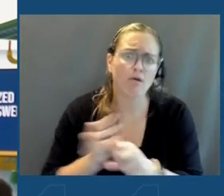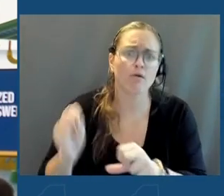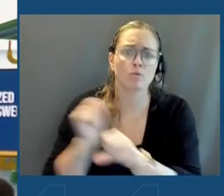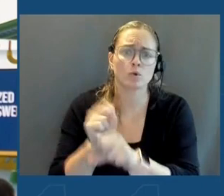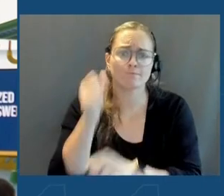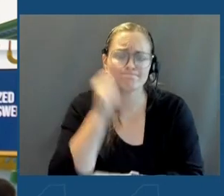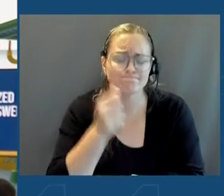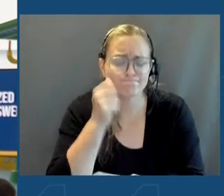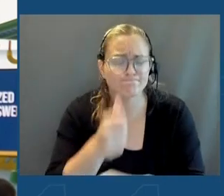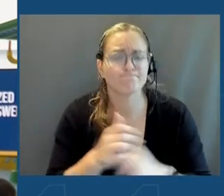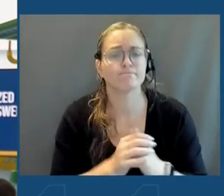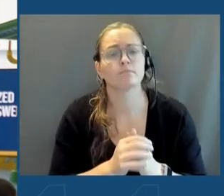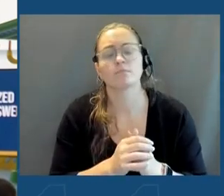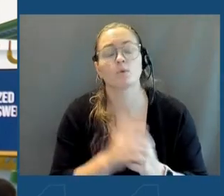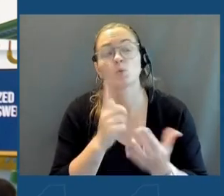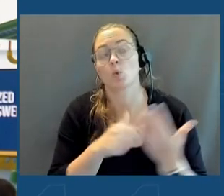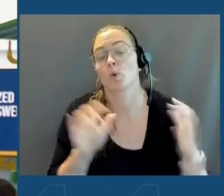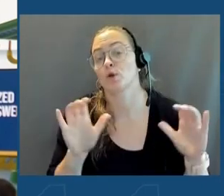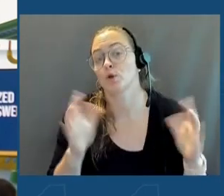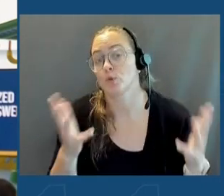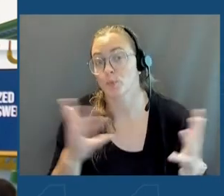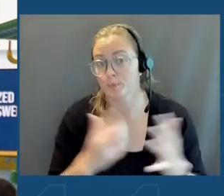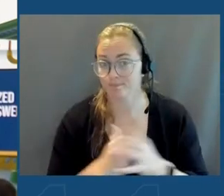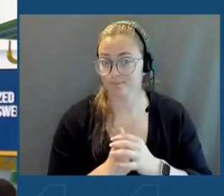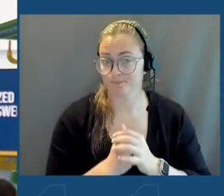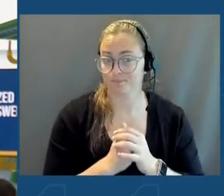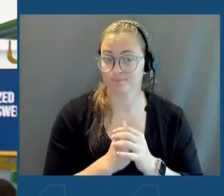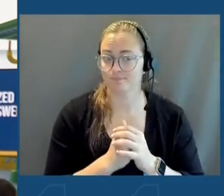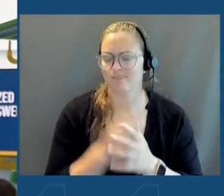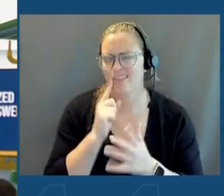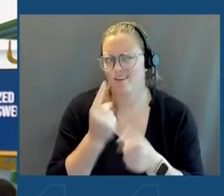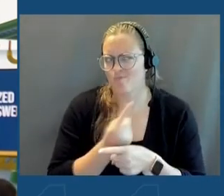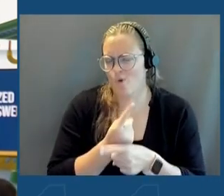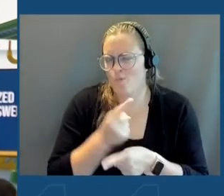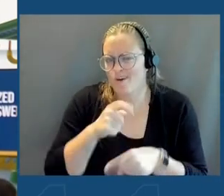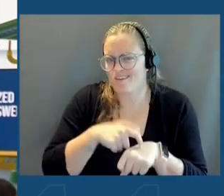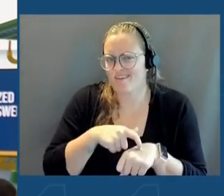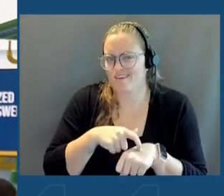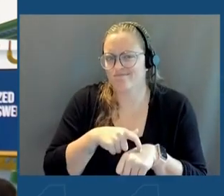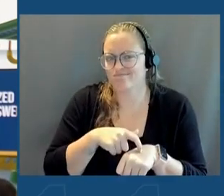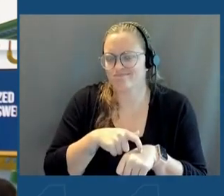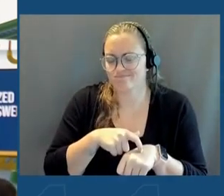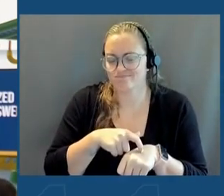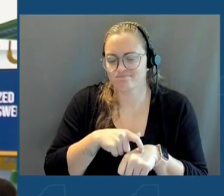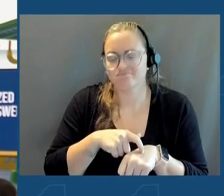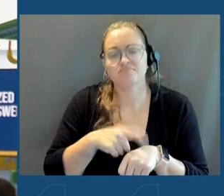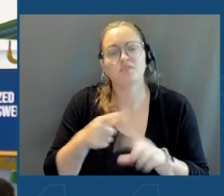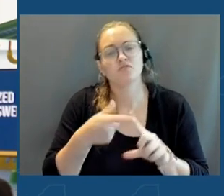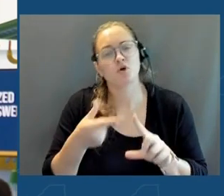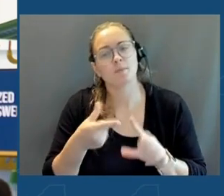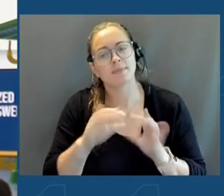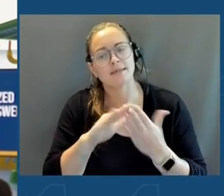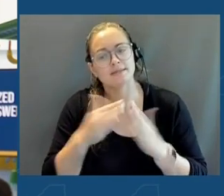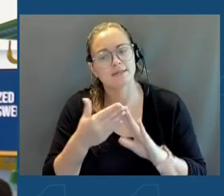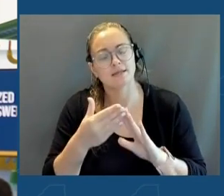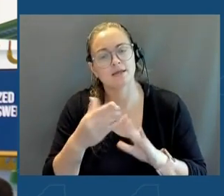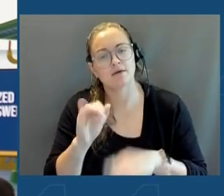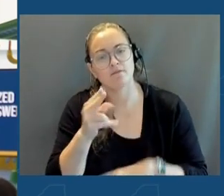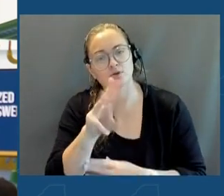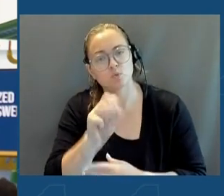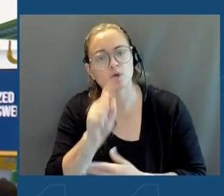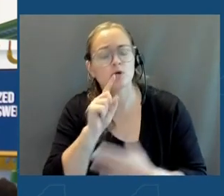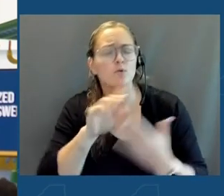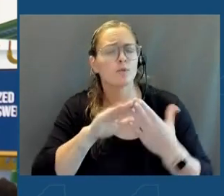So what I wanted to do, and I think this is the appropriate time to do it, is on behalf of the city of Oswego, present you the Community Appreciation Award,